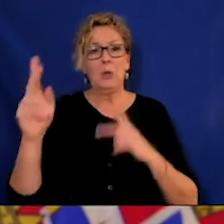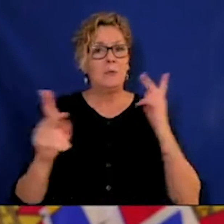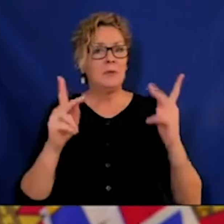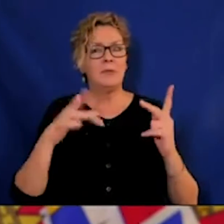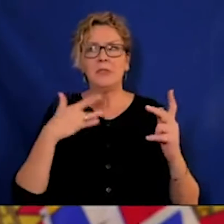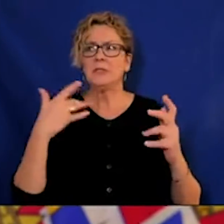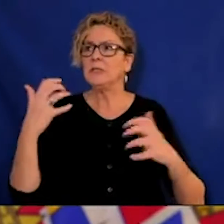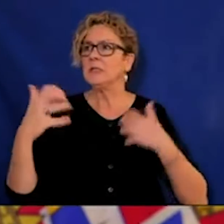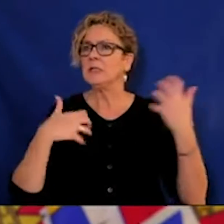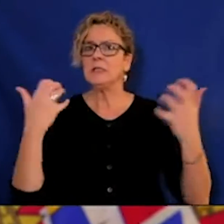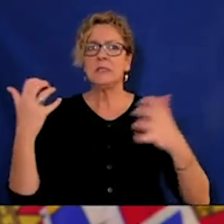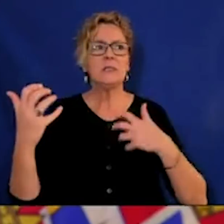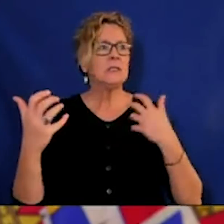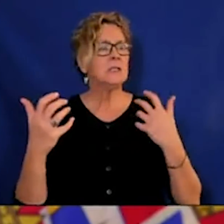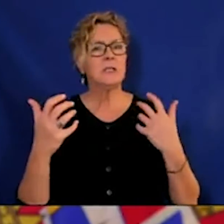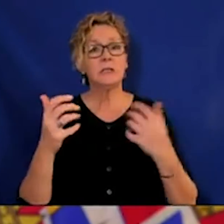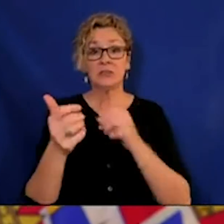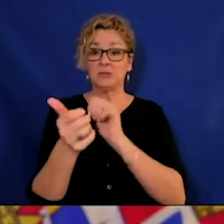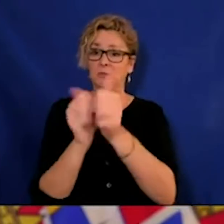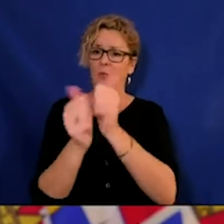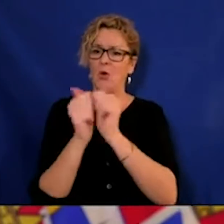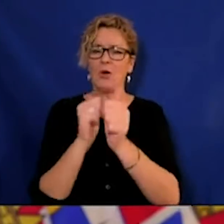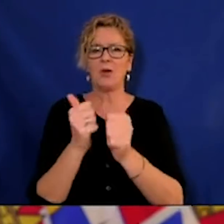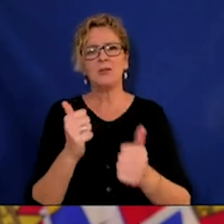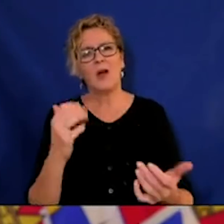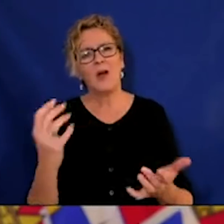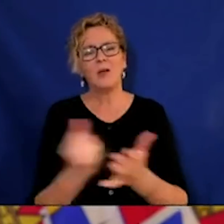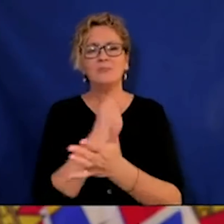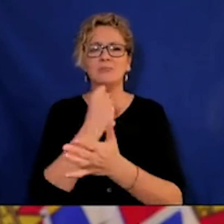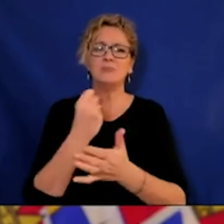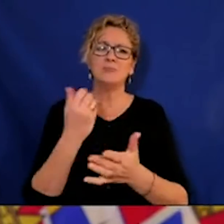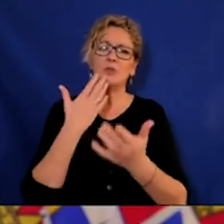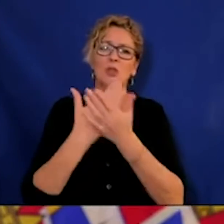encourage everybody to go outside every day. Even for